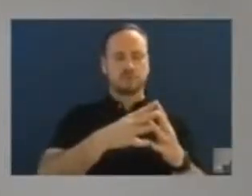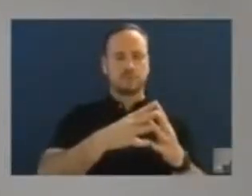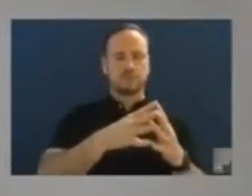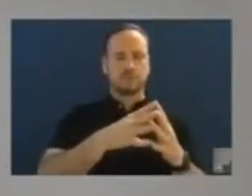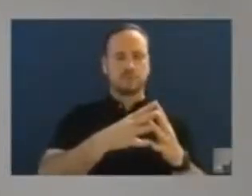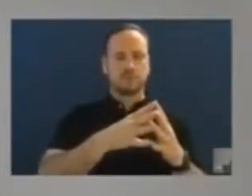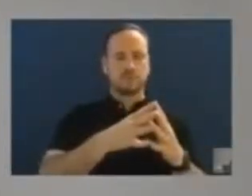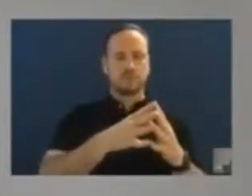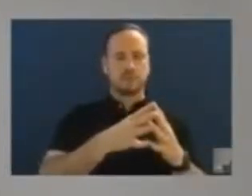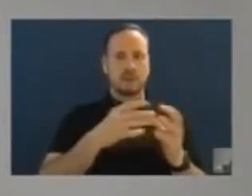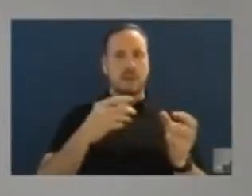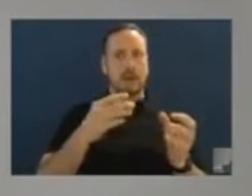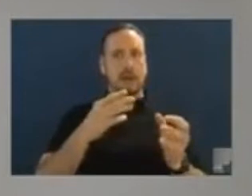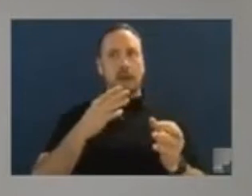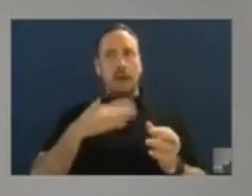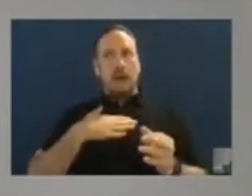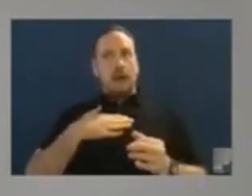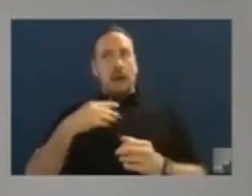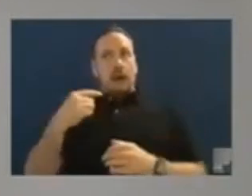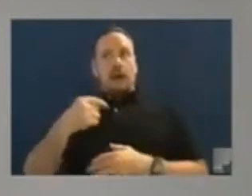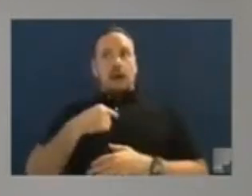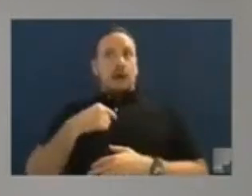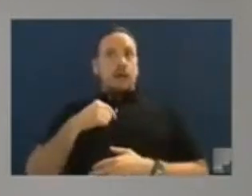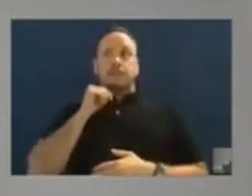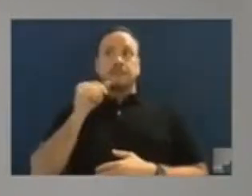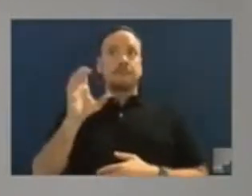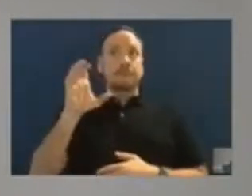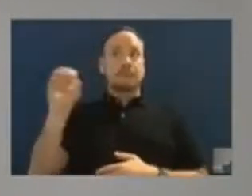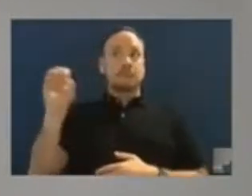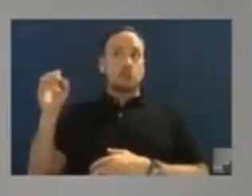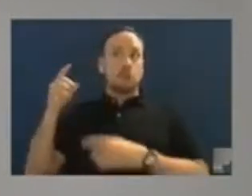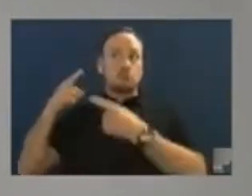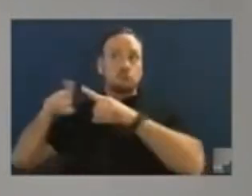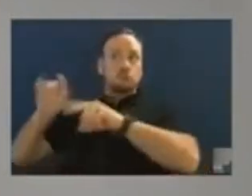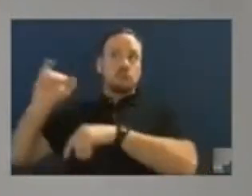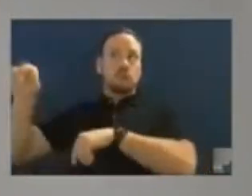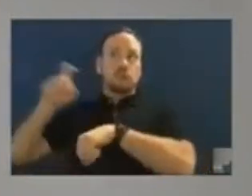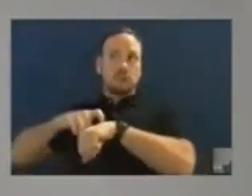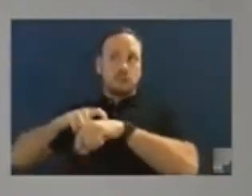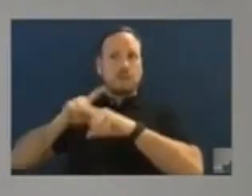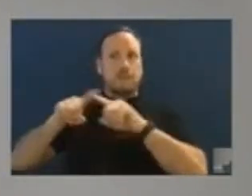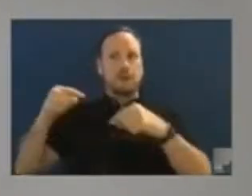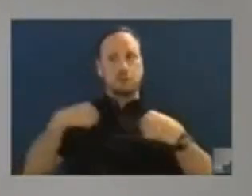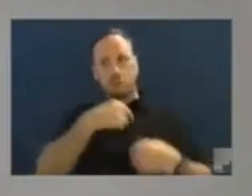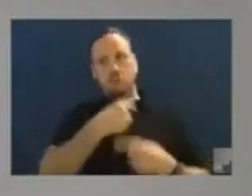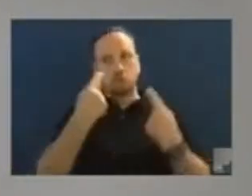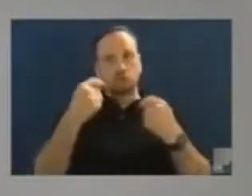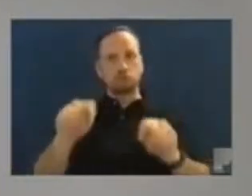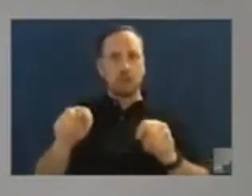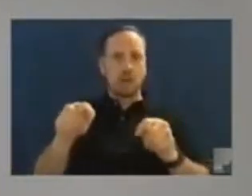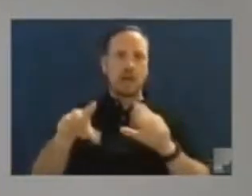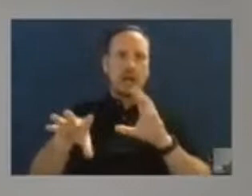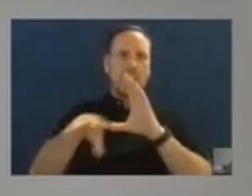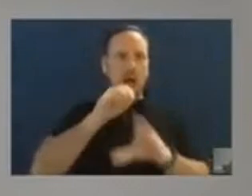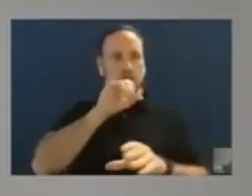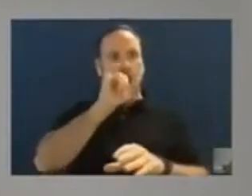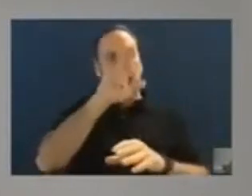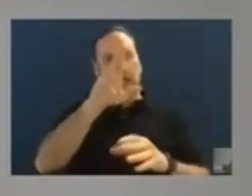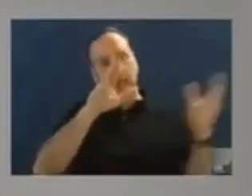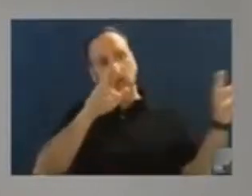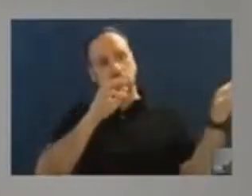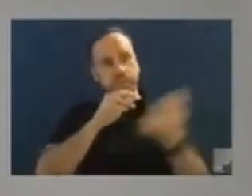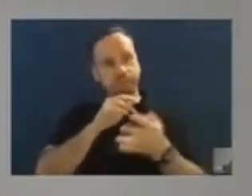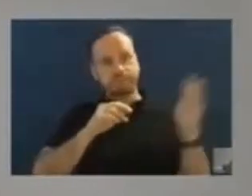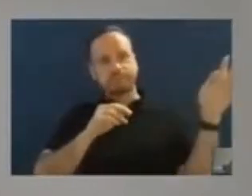COO at the time, but I do believe that we have attempted to push in outside air in some of our buildings that do not have the